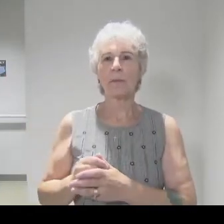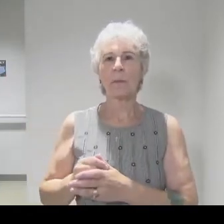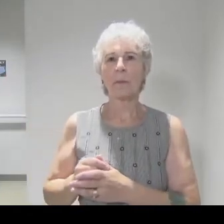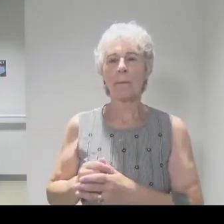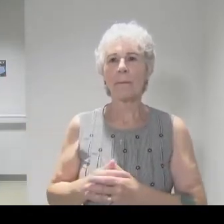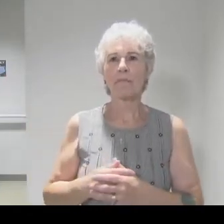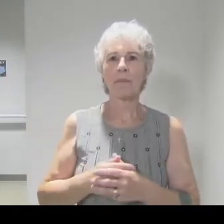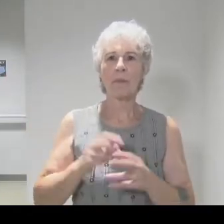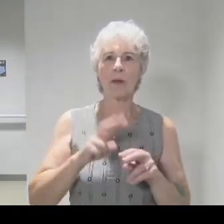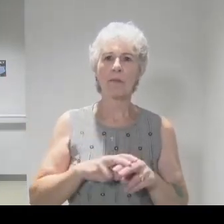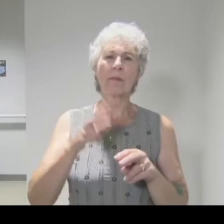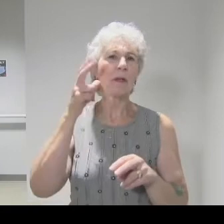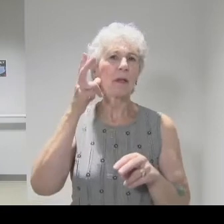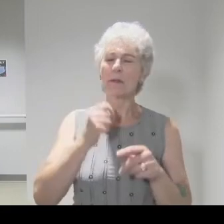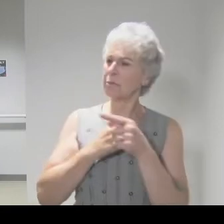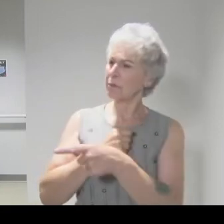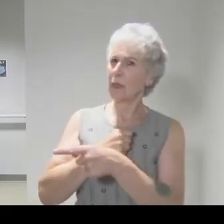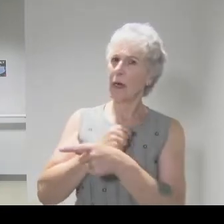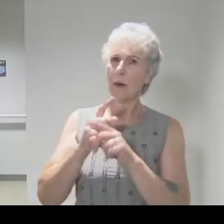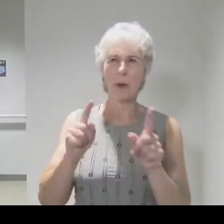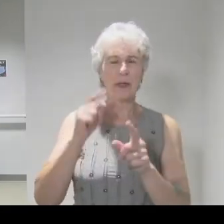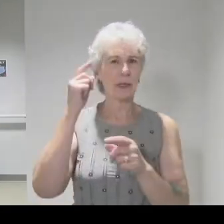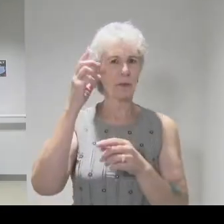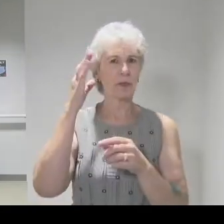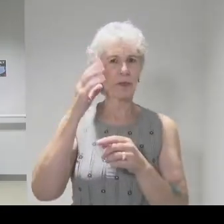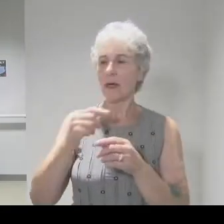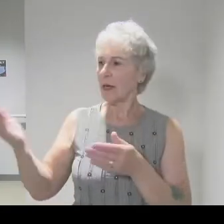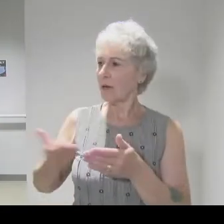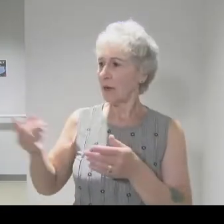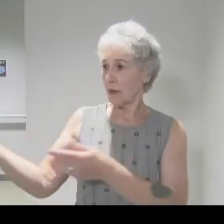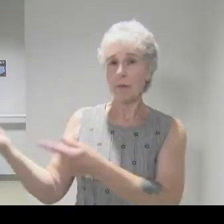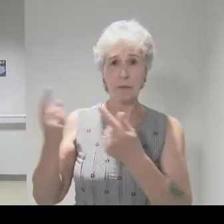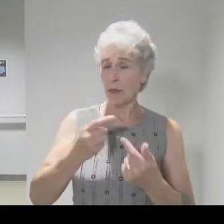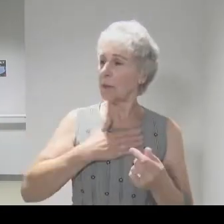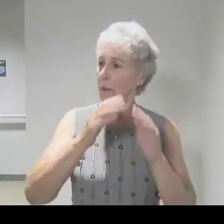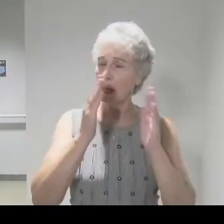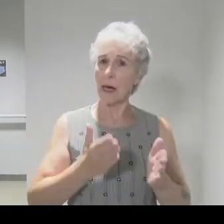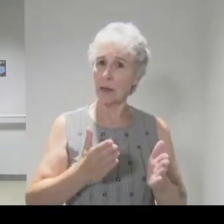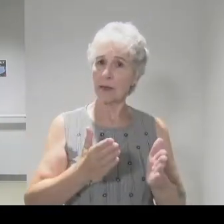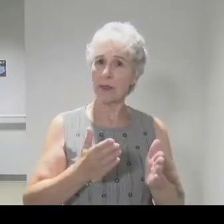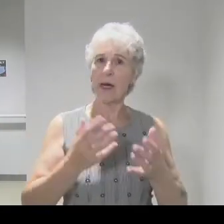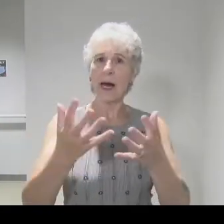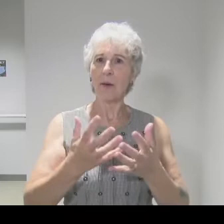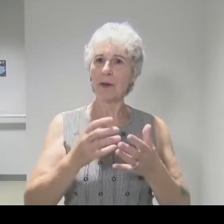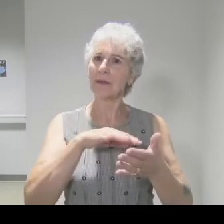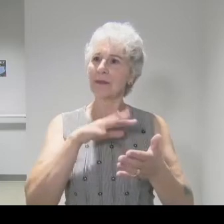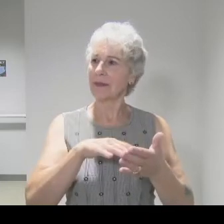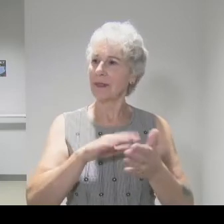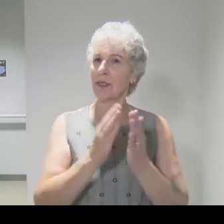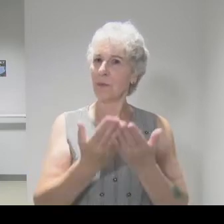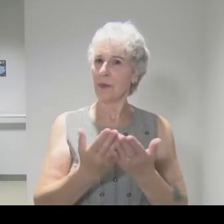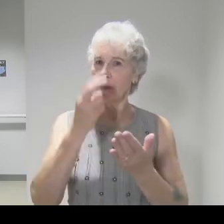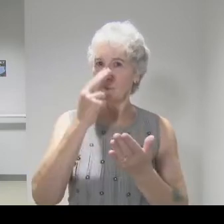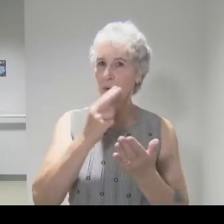years before that. But he was concerned, and he invited them to his apartment where he wanted to open up the book of Romans to